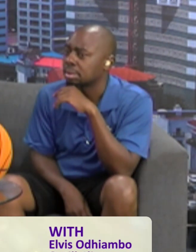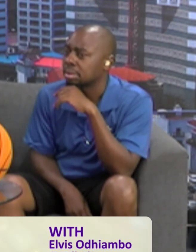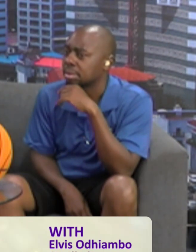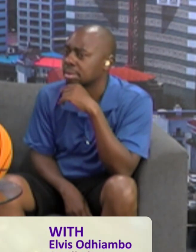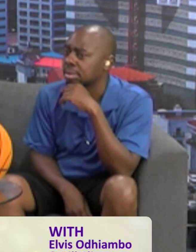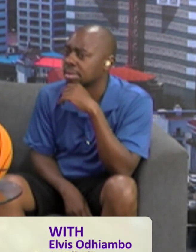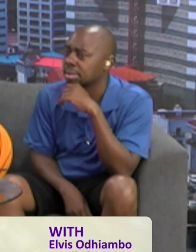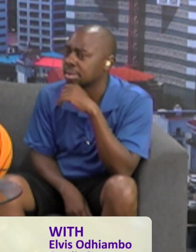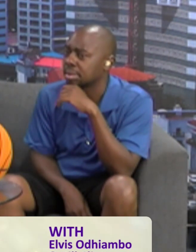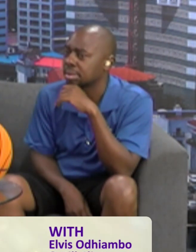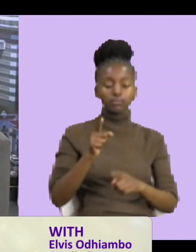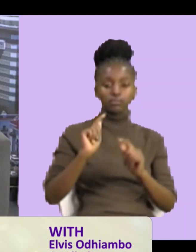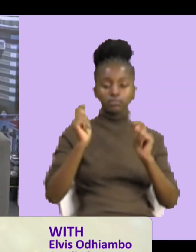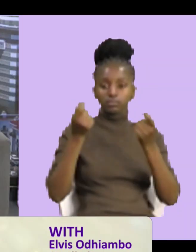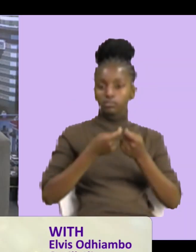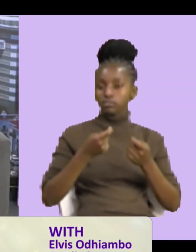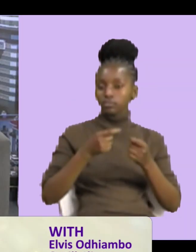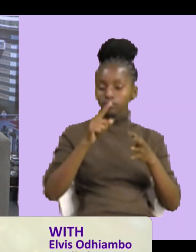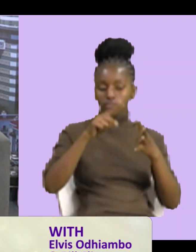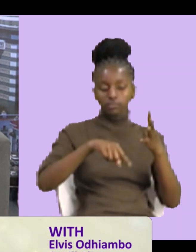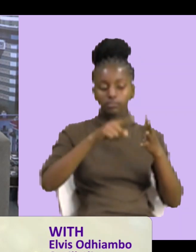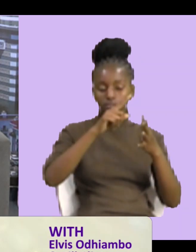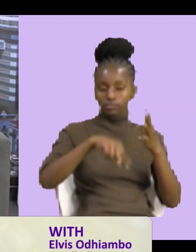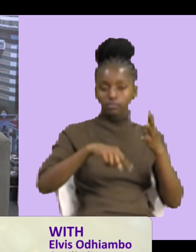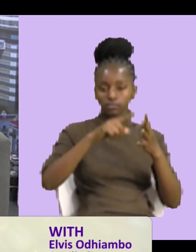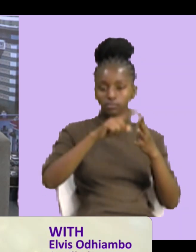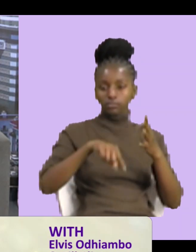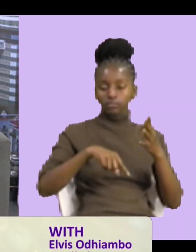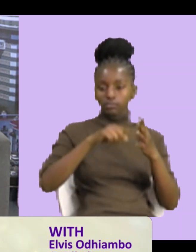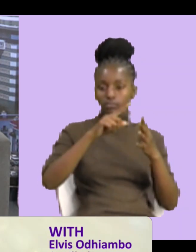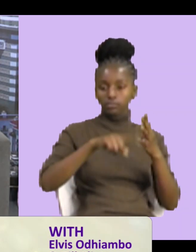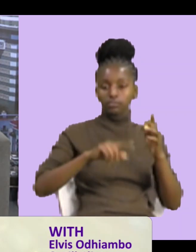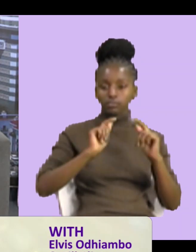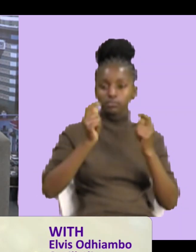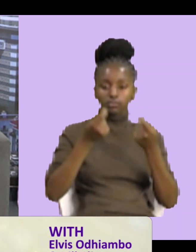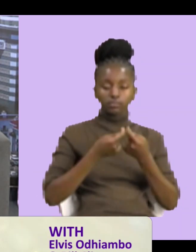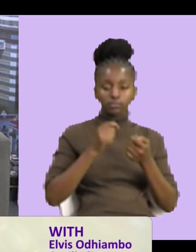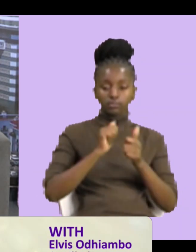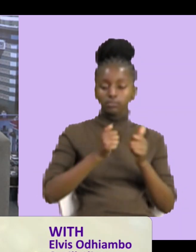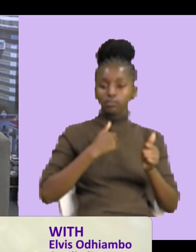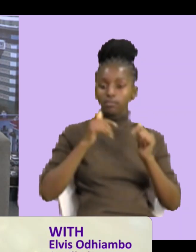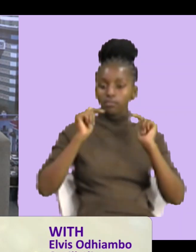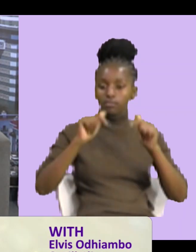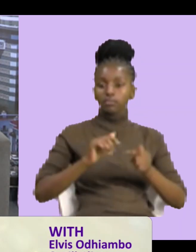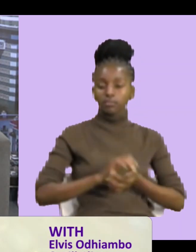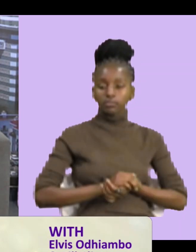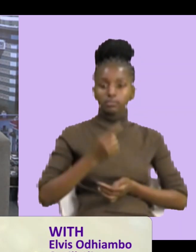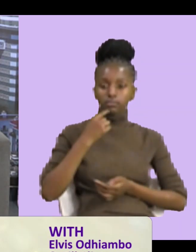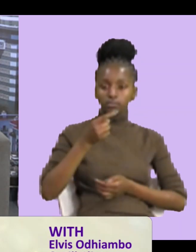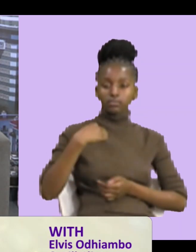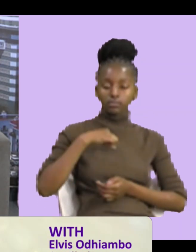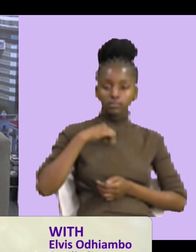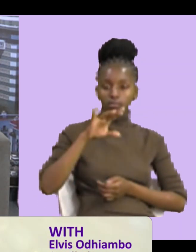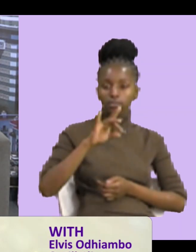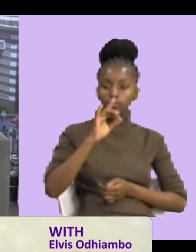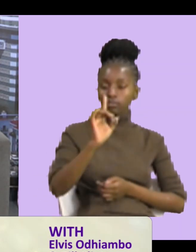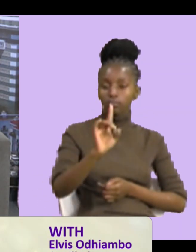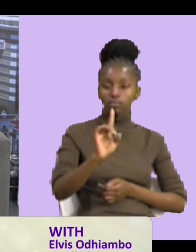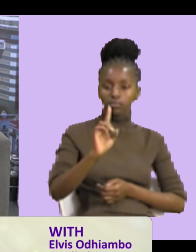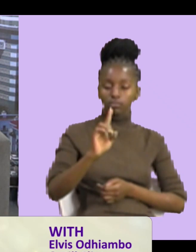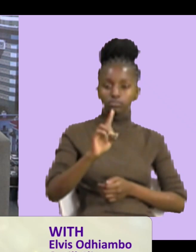from these 4 teams, in these 4 top 4 teams that we have so far, just give us roughly